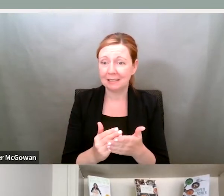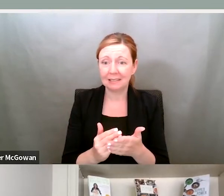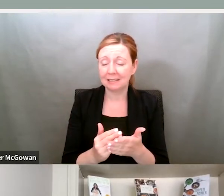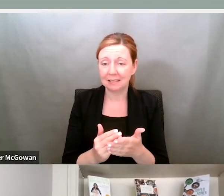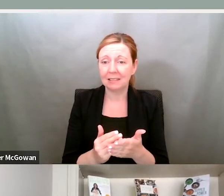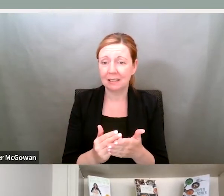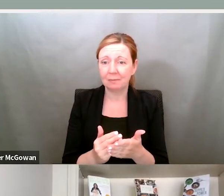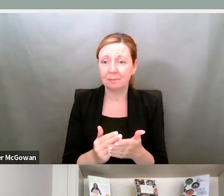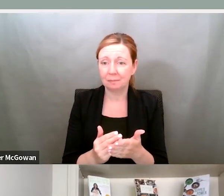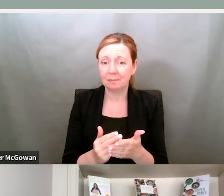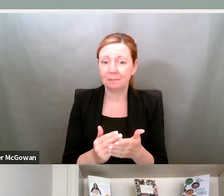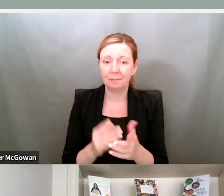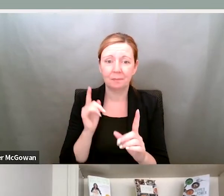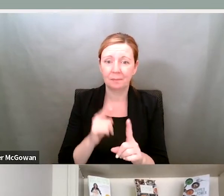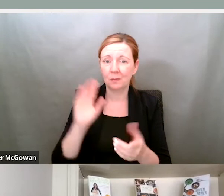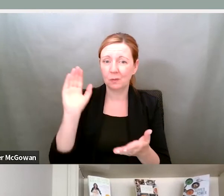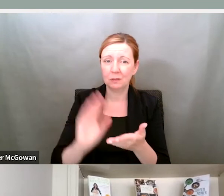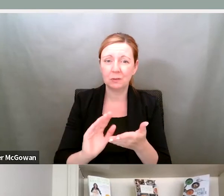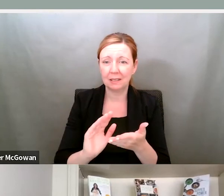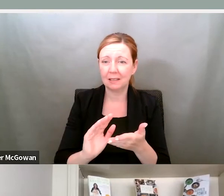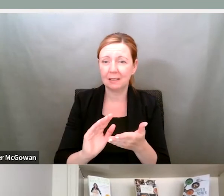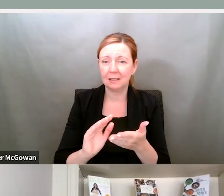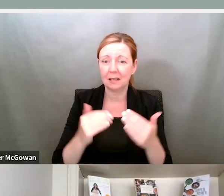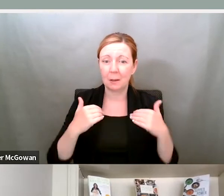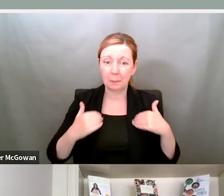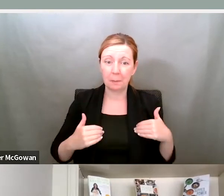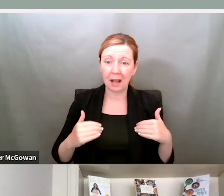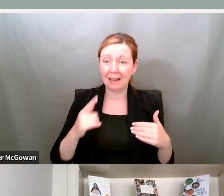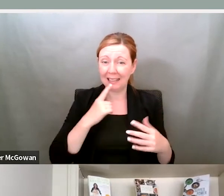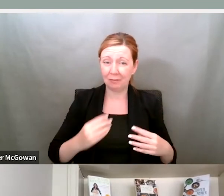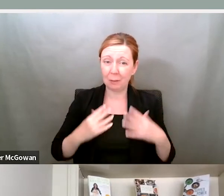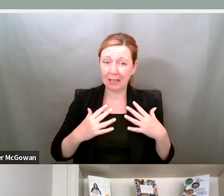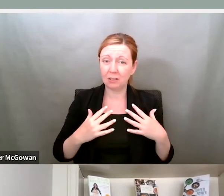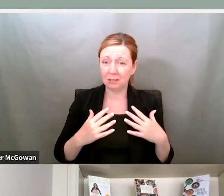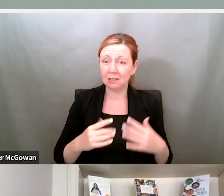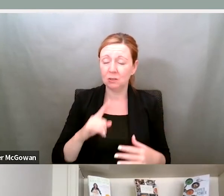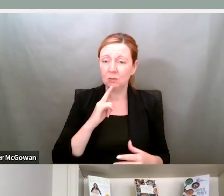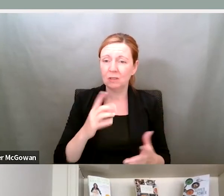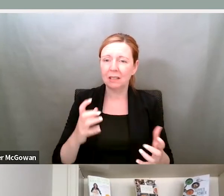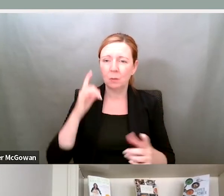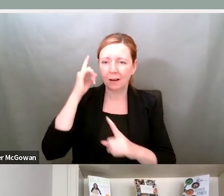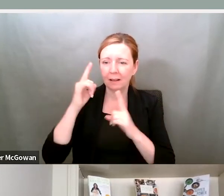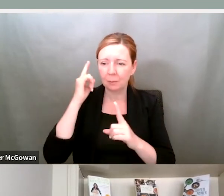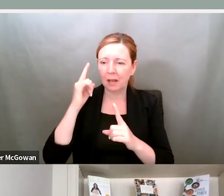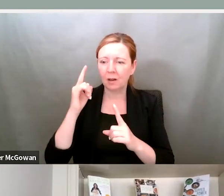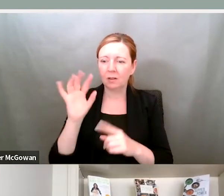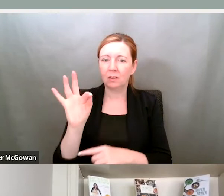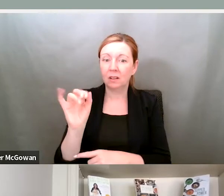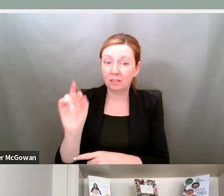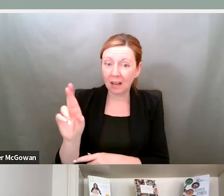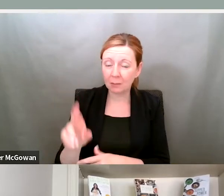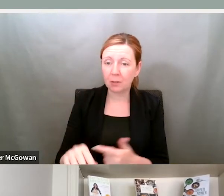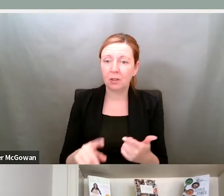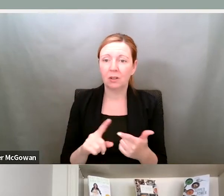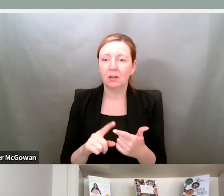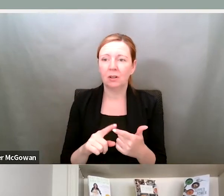And when it comes to reducing body inflammation, you really want to think about, fiber